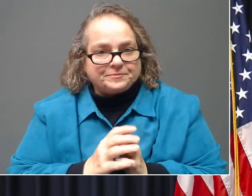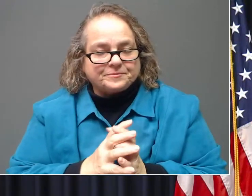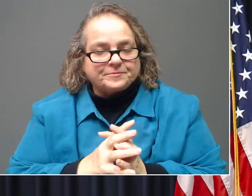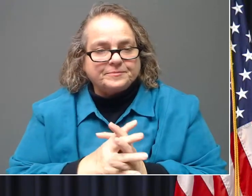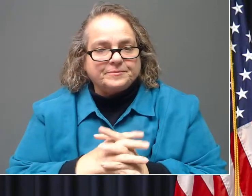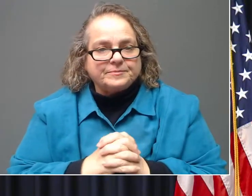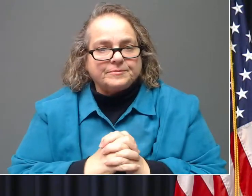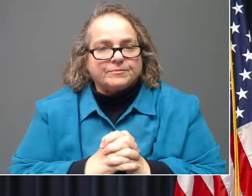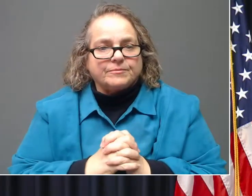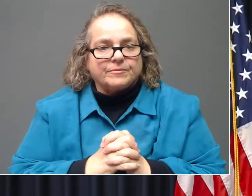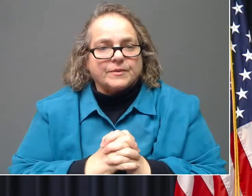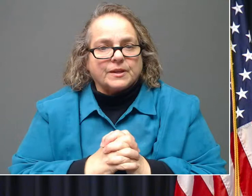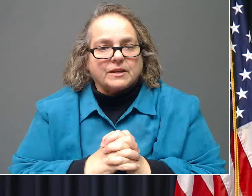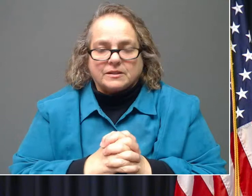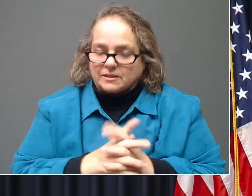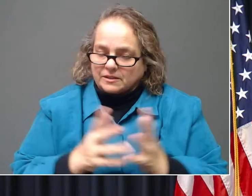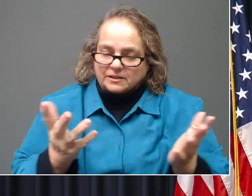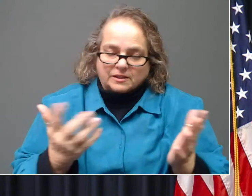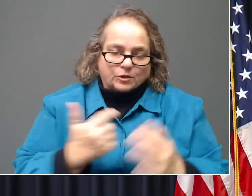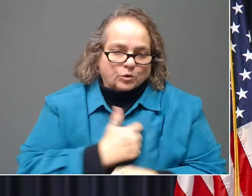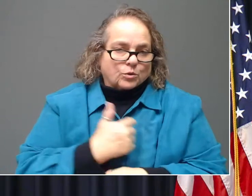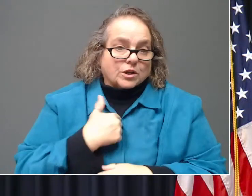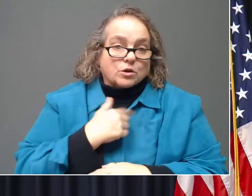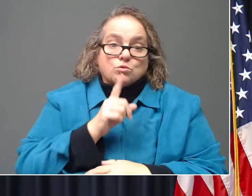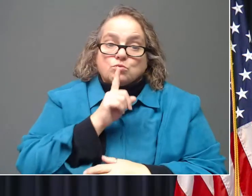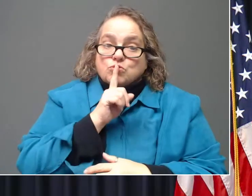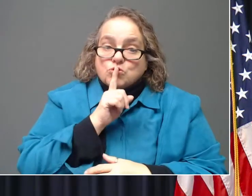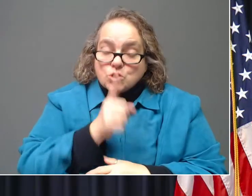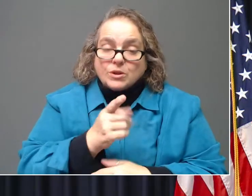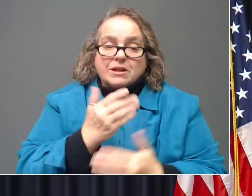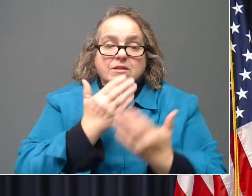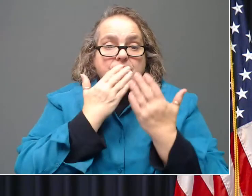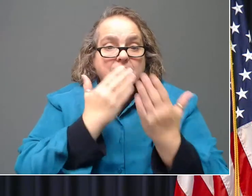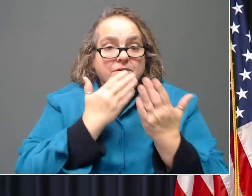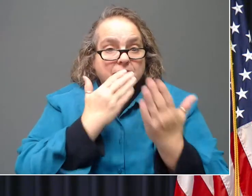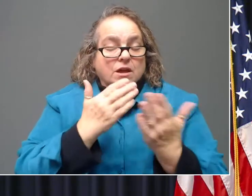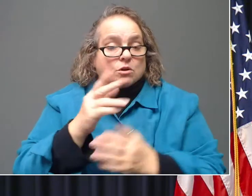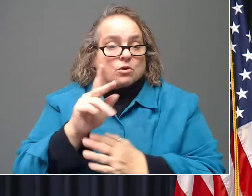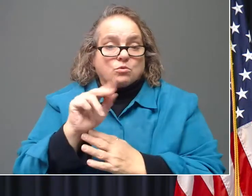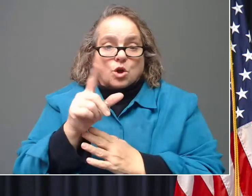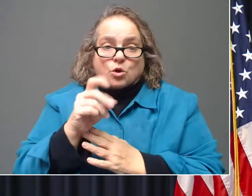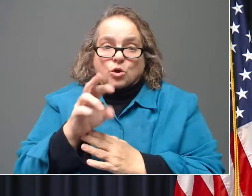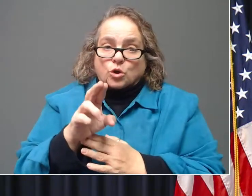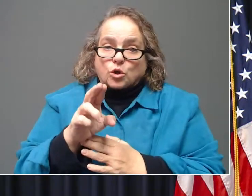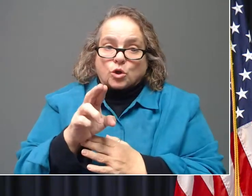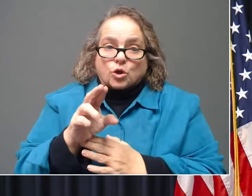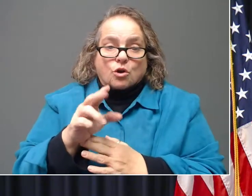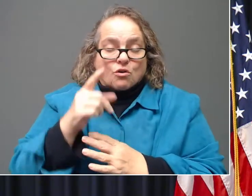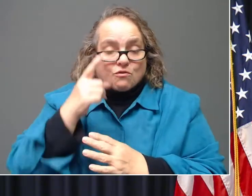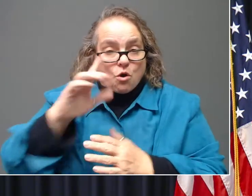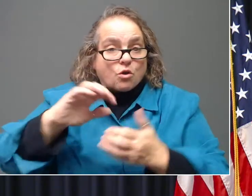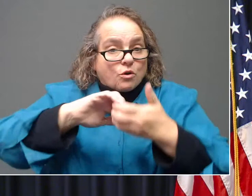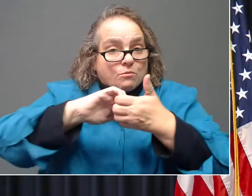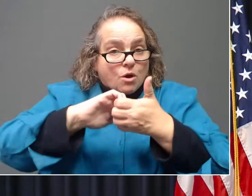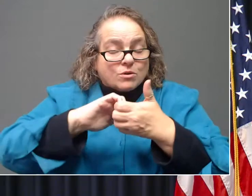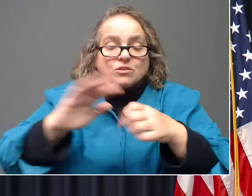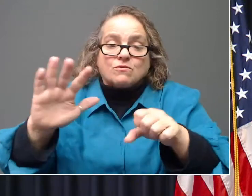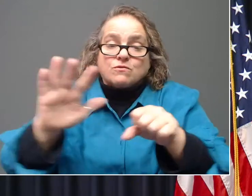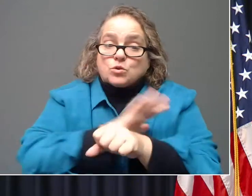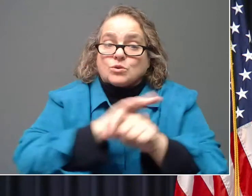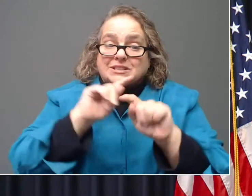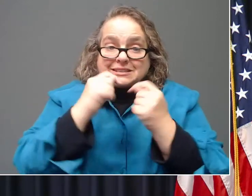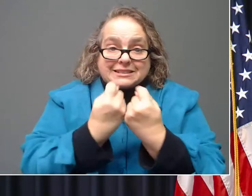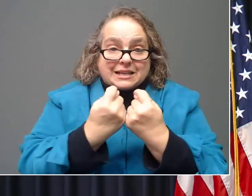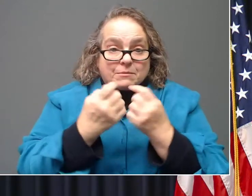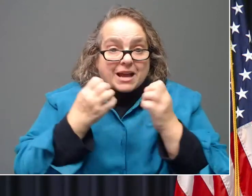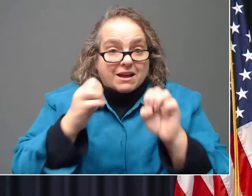We can't thank Kroger and our other partners enough. This is a full team effort. And remember, the team is bigger